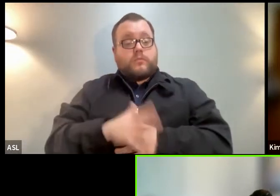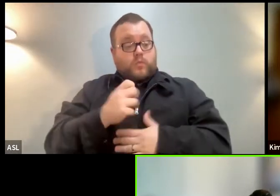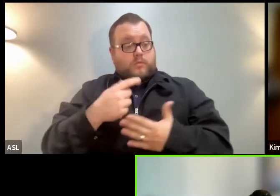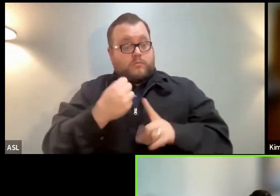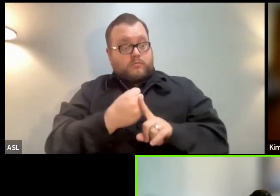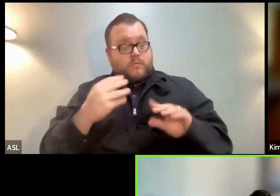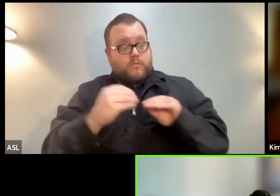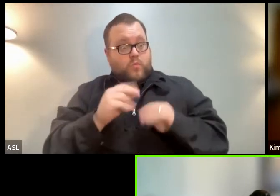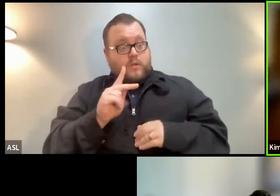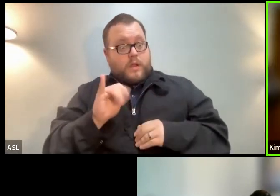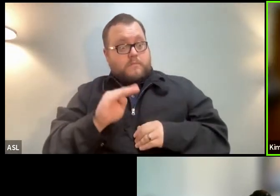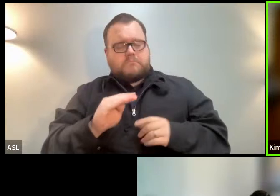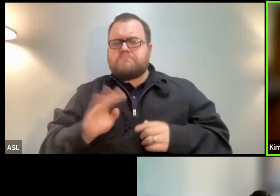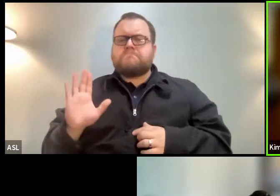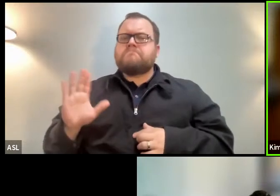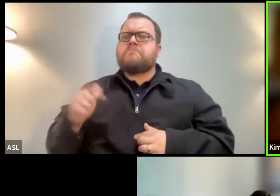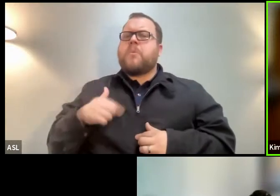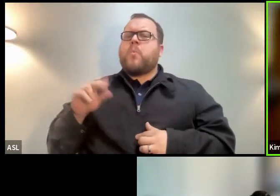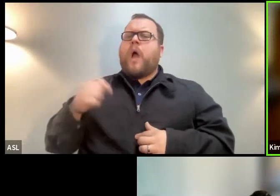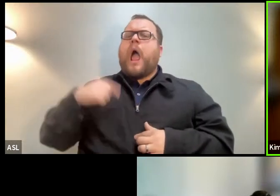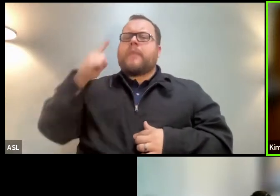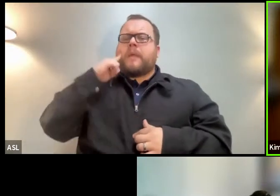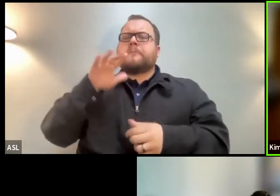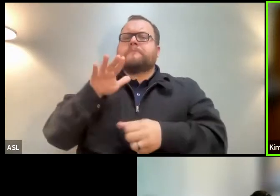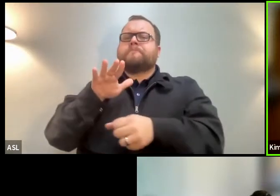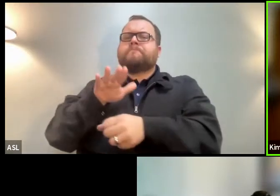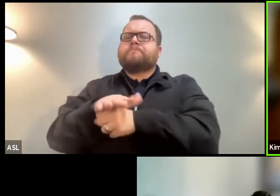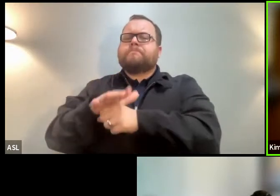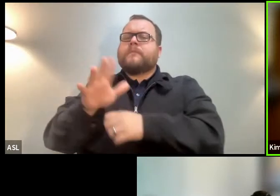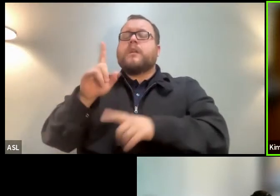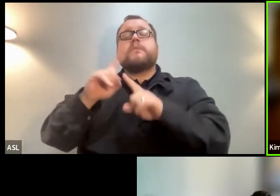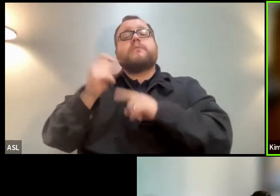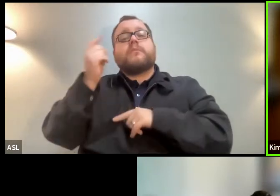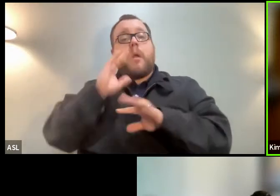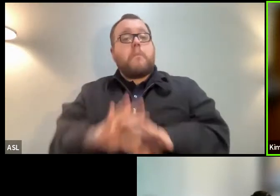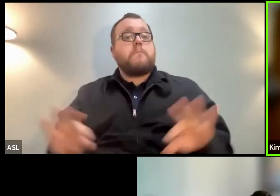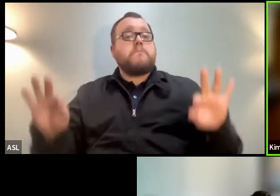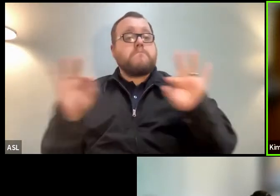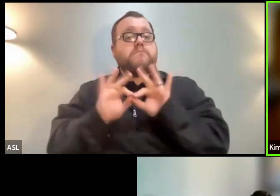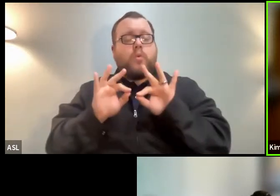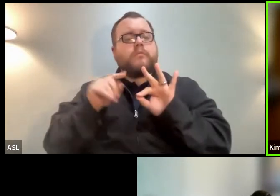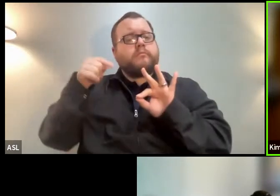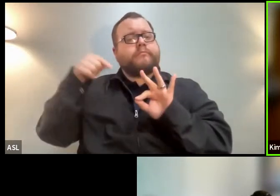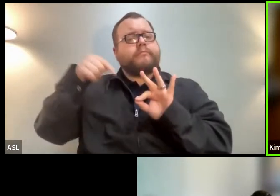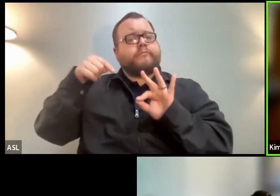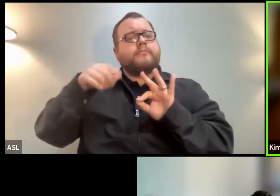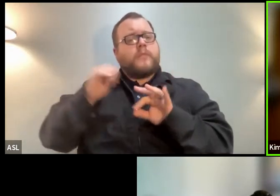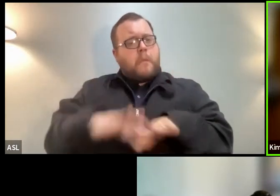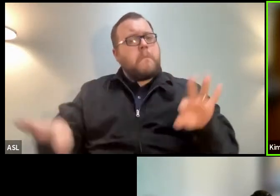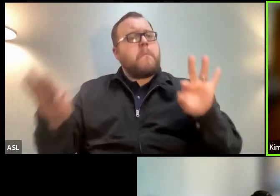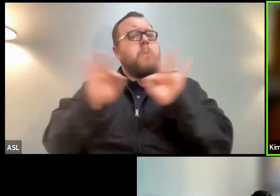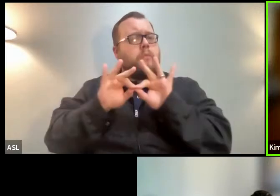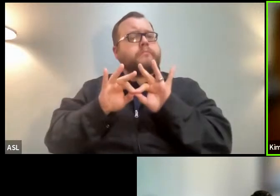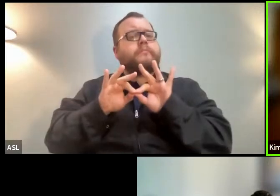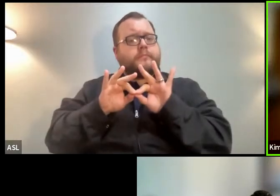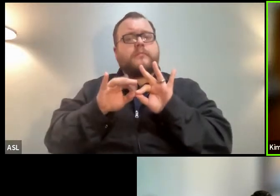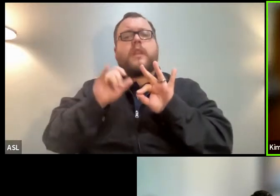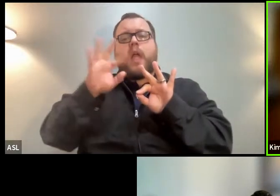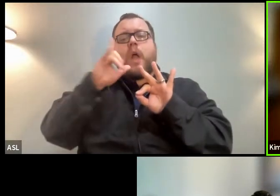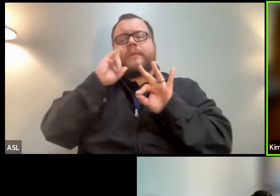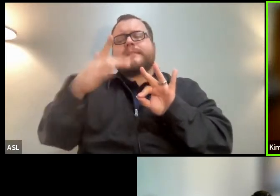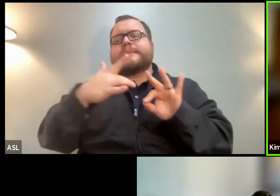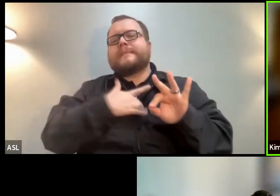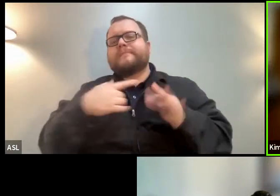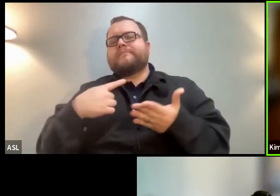Kim? No, I think that's always a very important piece of what we do, and that comes out in when we talk about safety and we